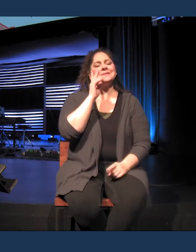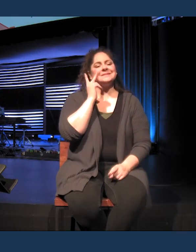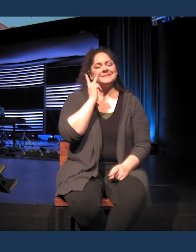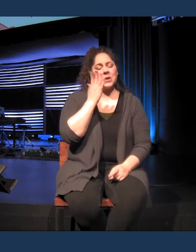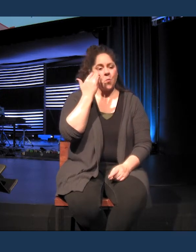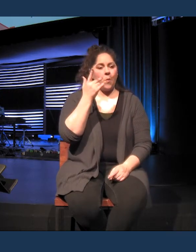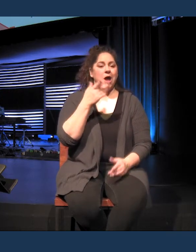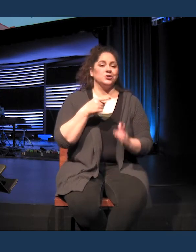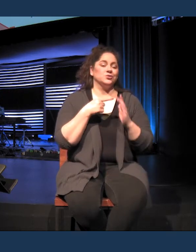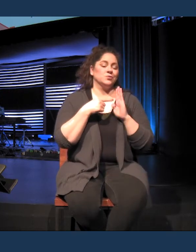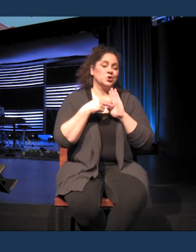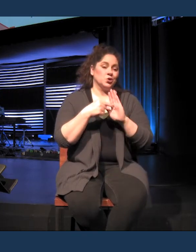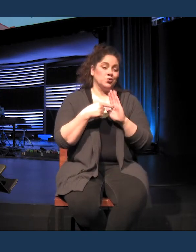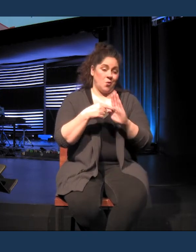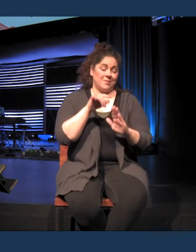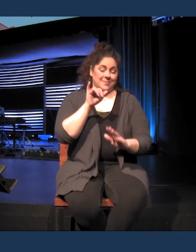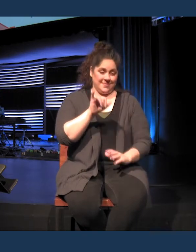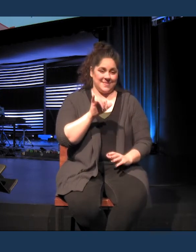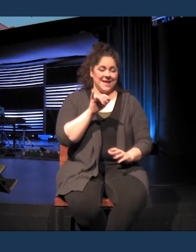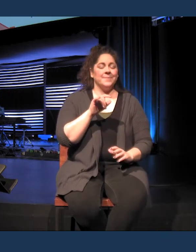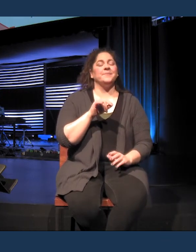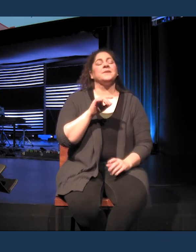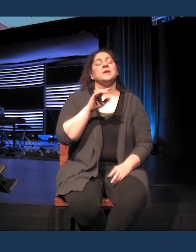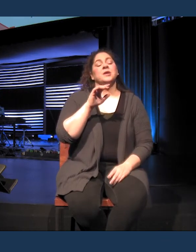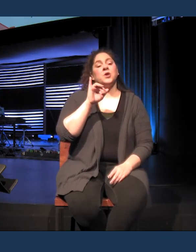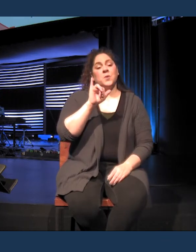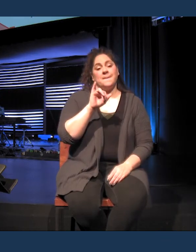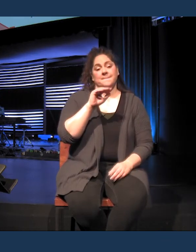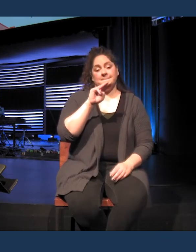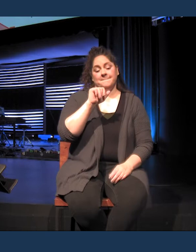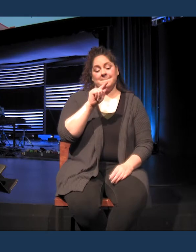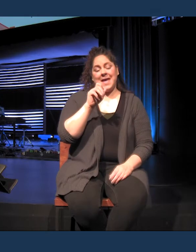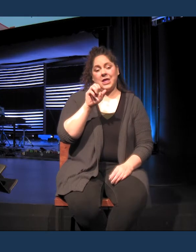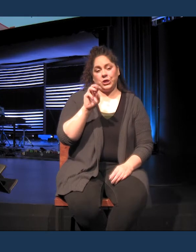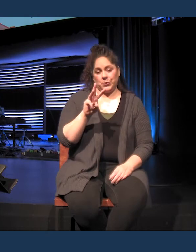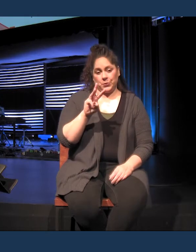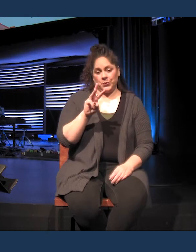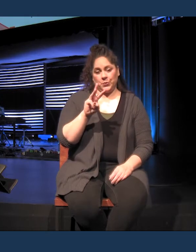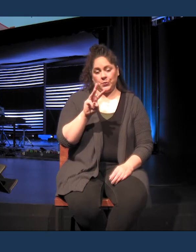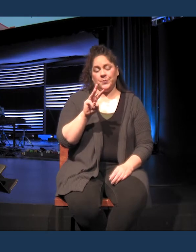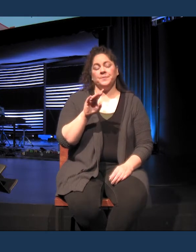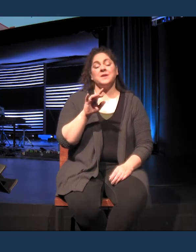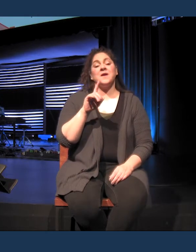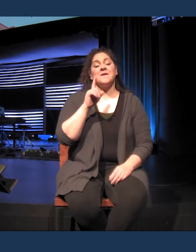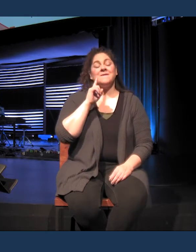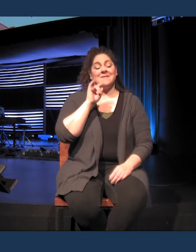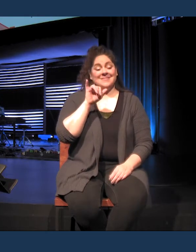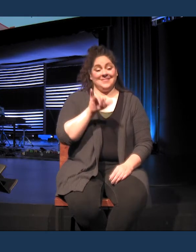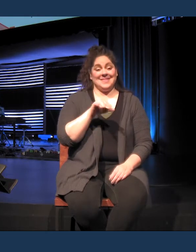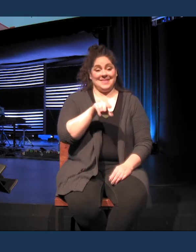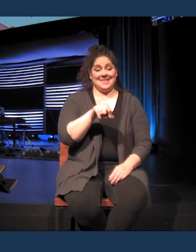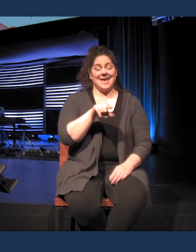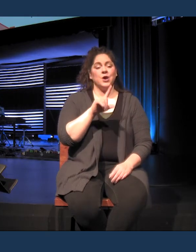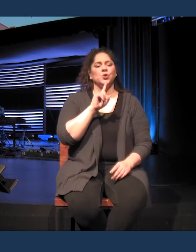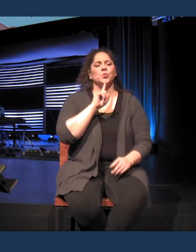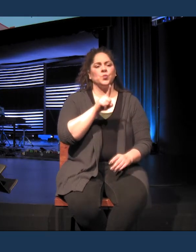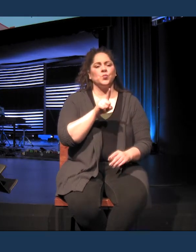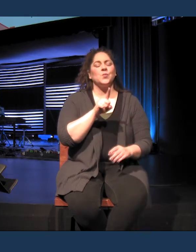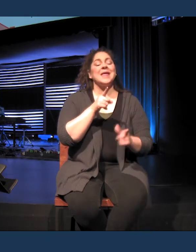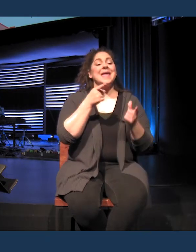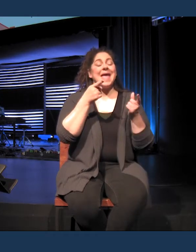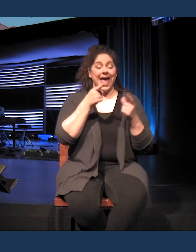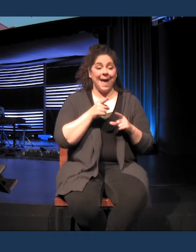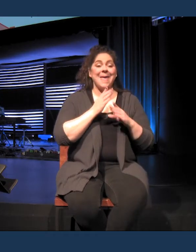called the Great Commission. We're gonna go to a passage in the Gospel of Matthew. And the context for this passage, it takes place after